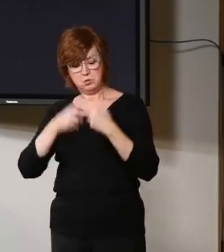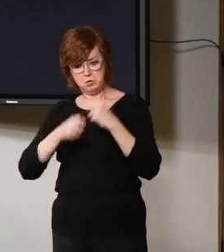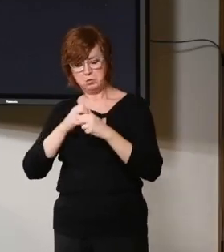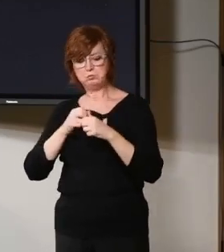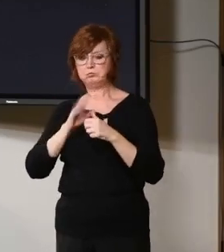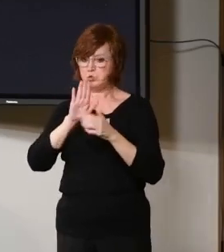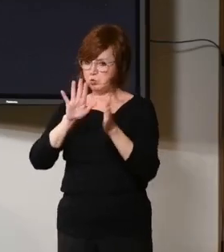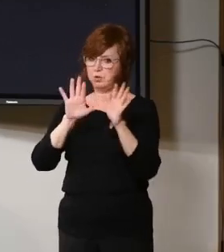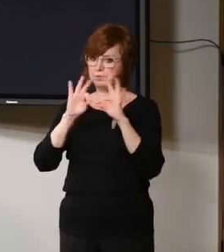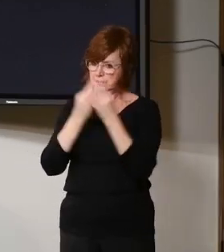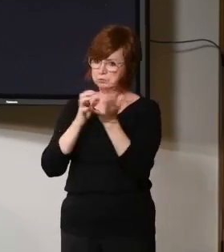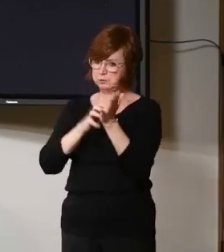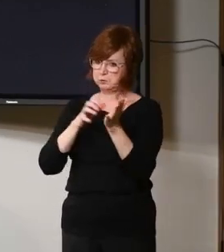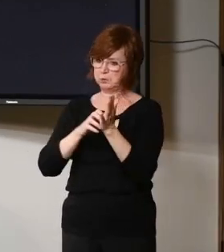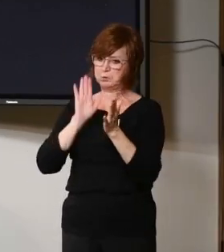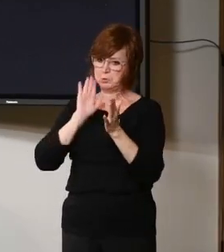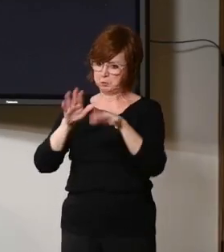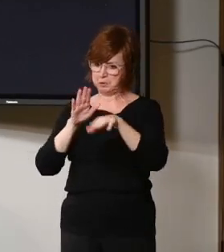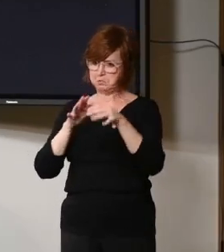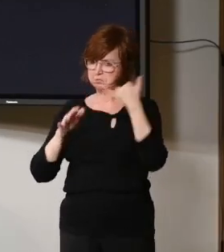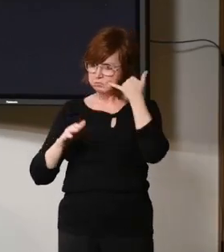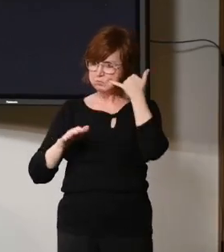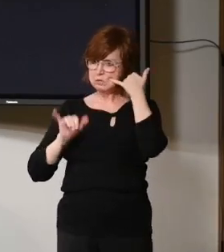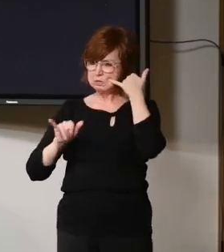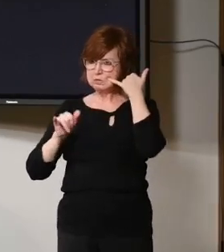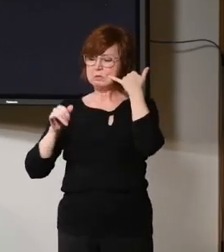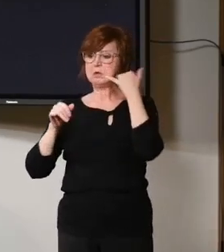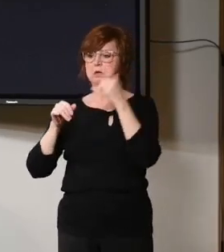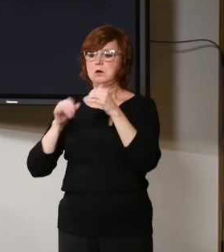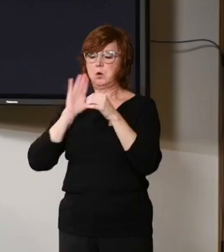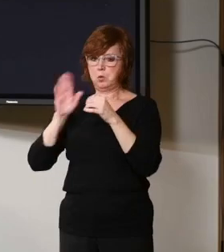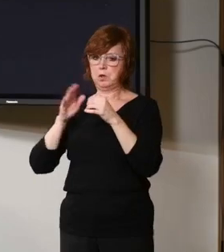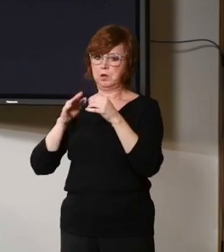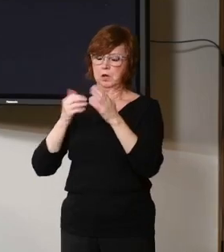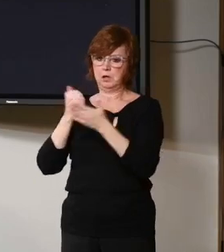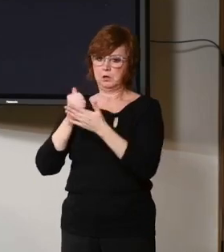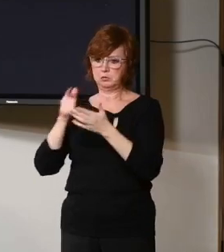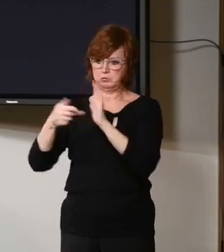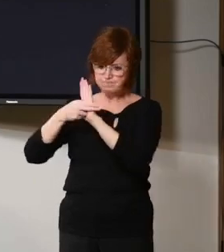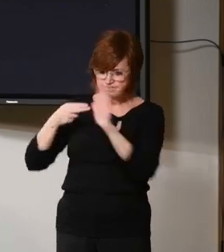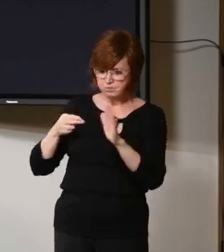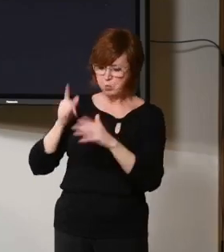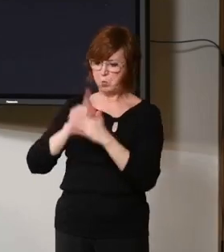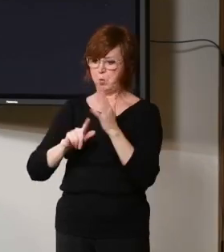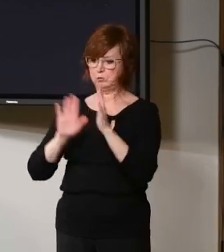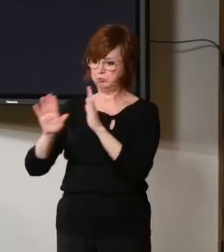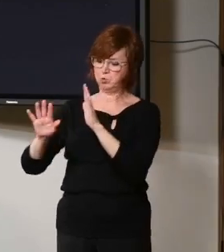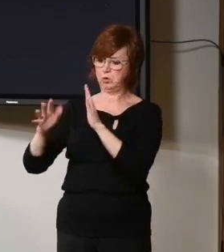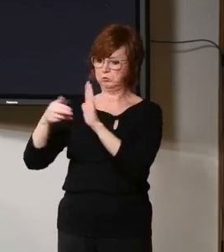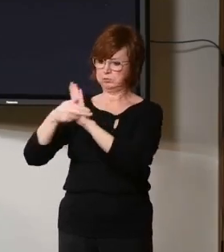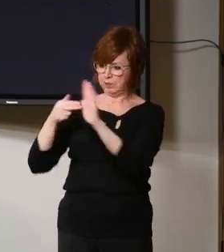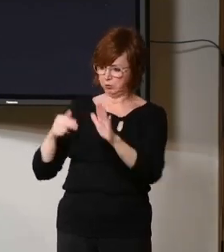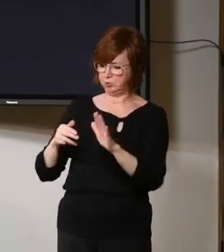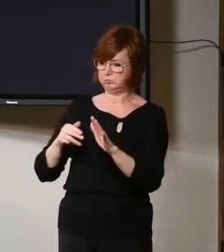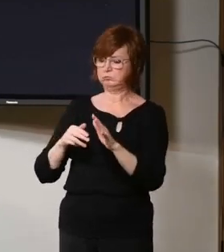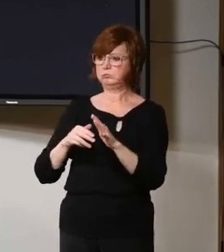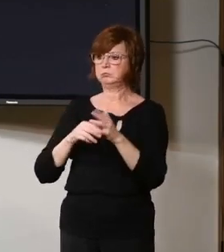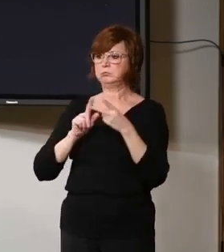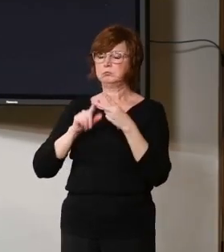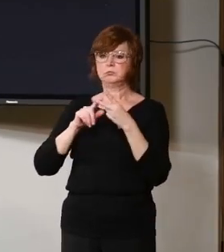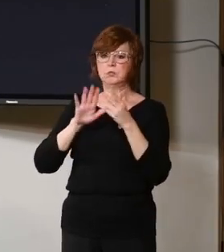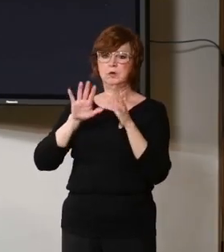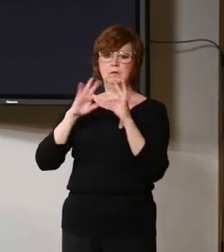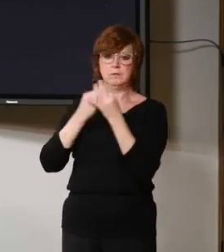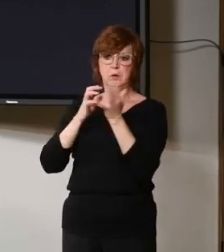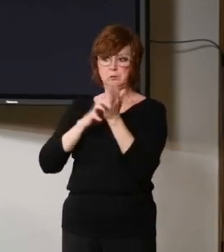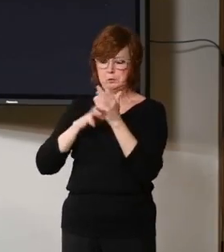that testing for COVID-19 as well as other tests required to diagnose you clinically are required, he can, of course,